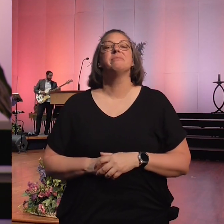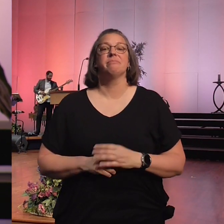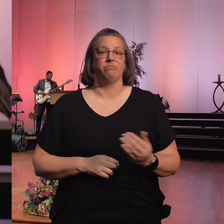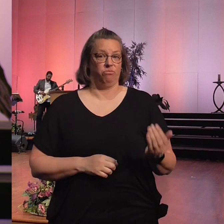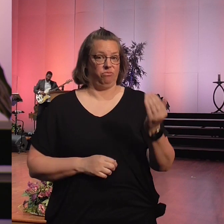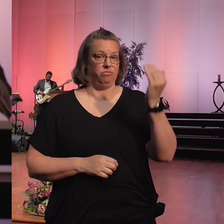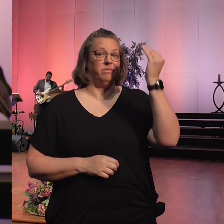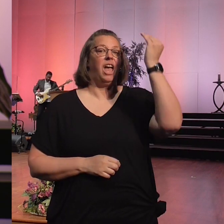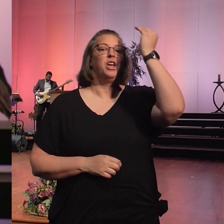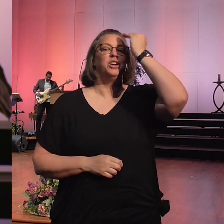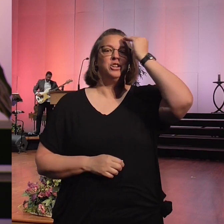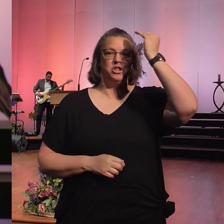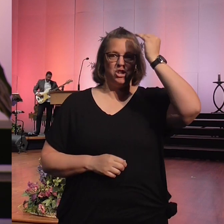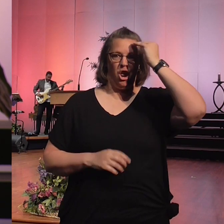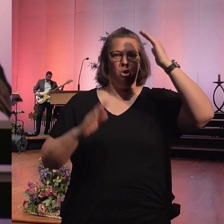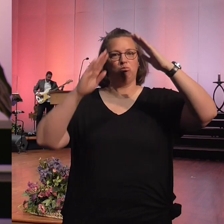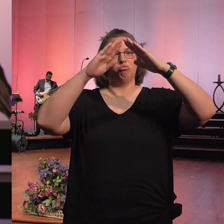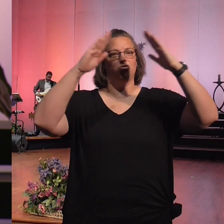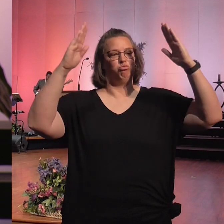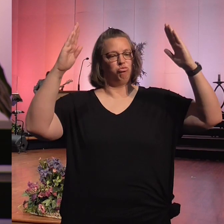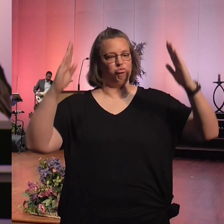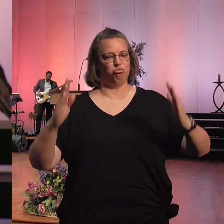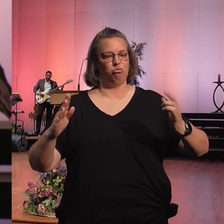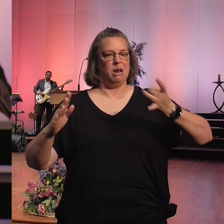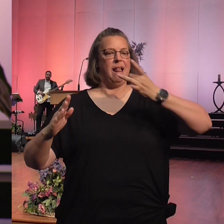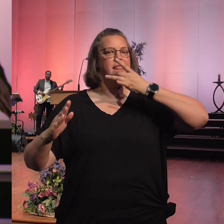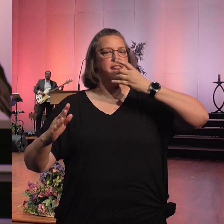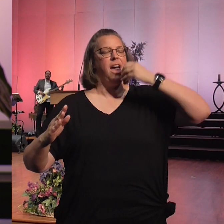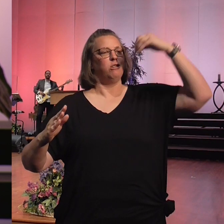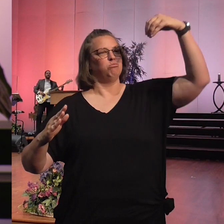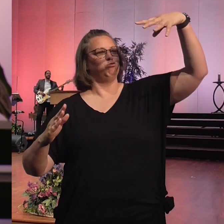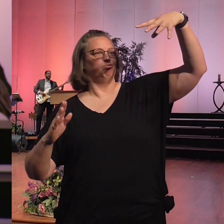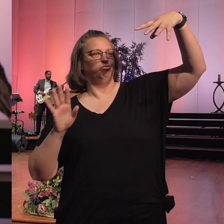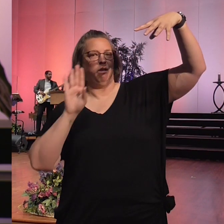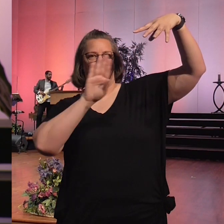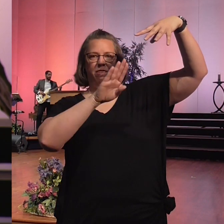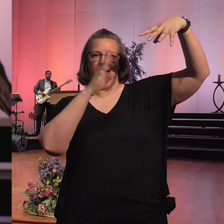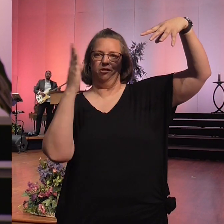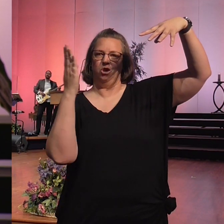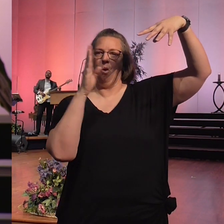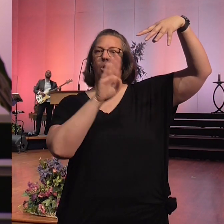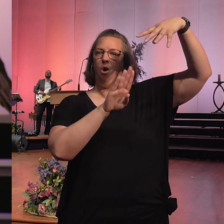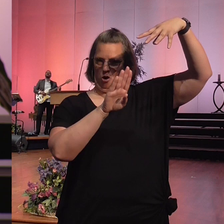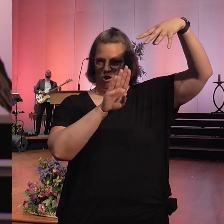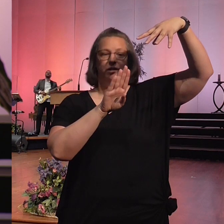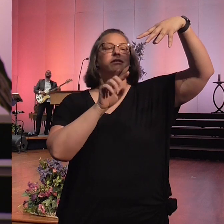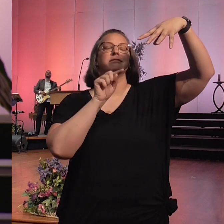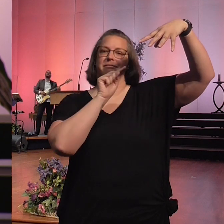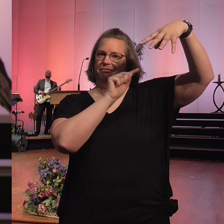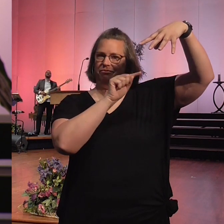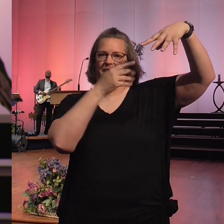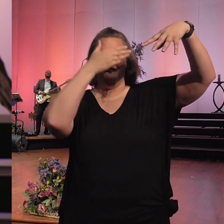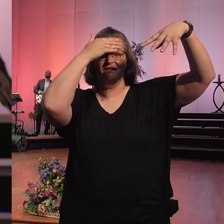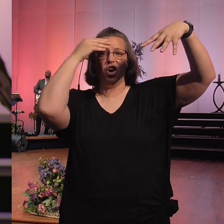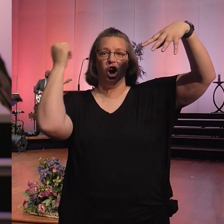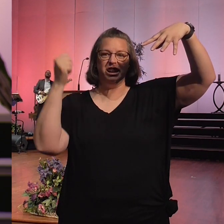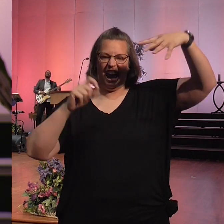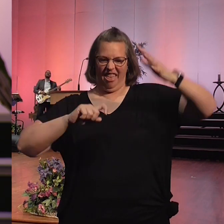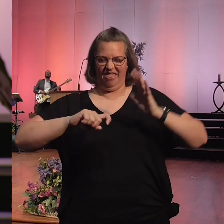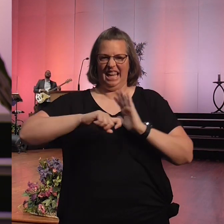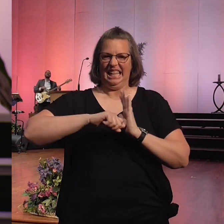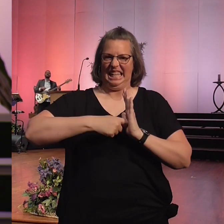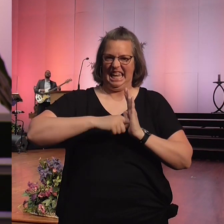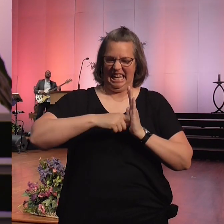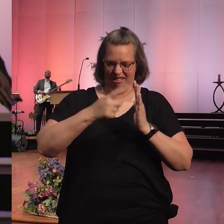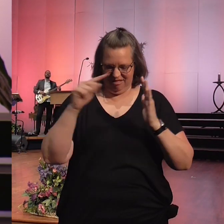Know there's a light that glows by the front door. Don't forget the keys under